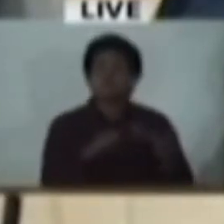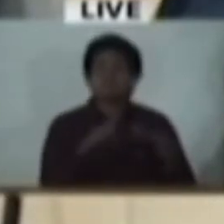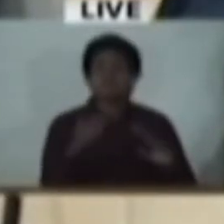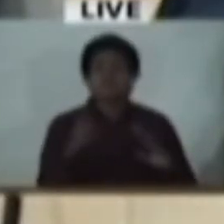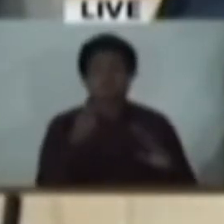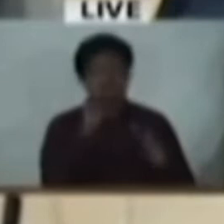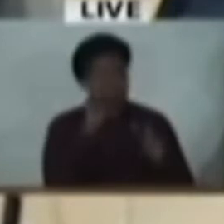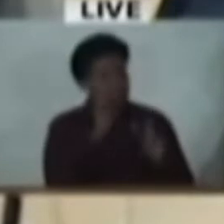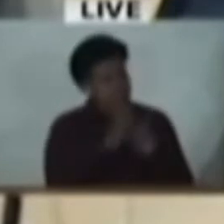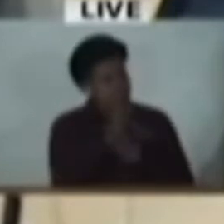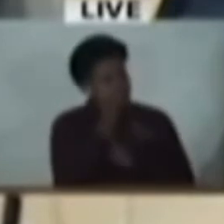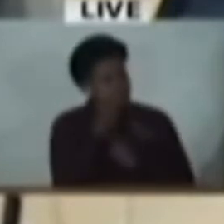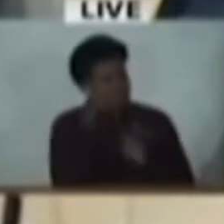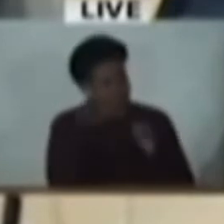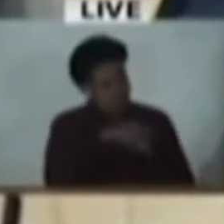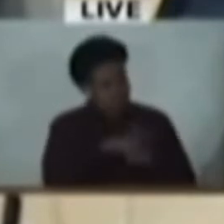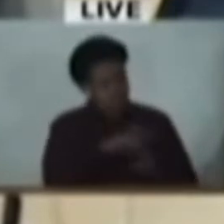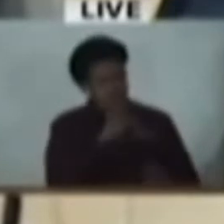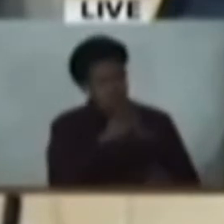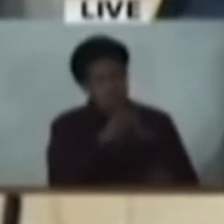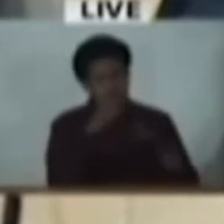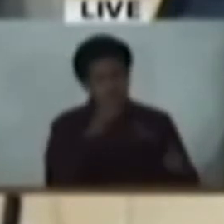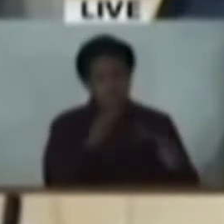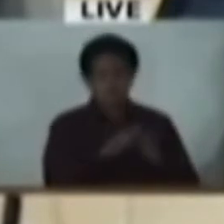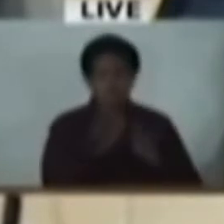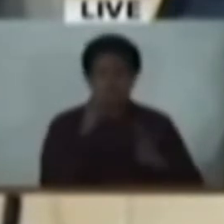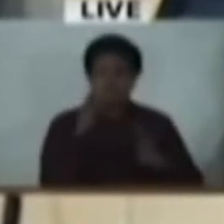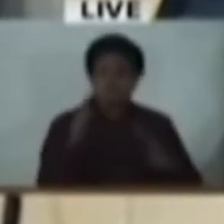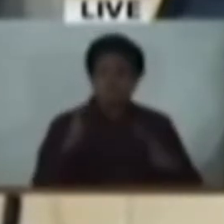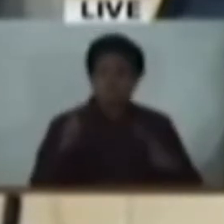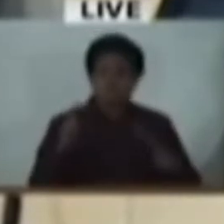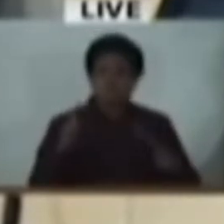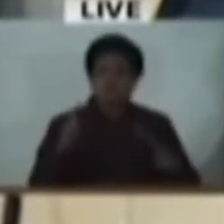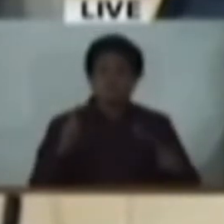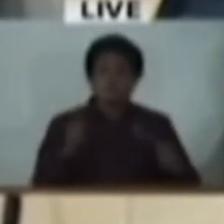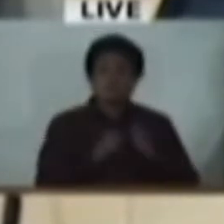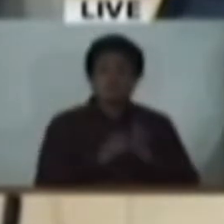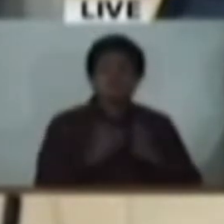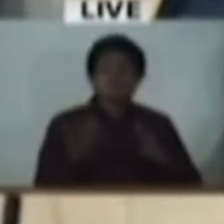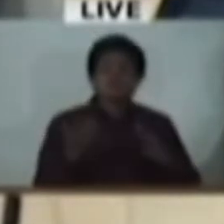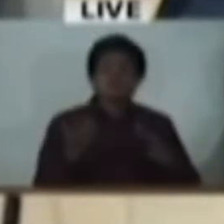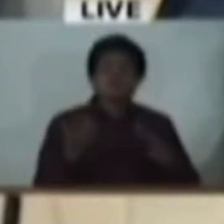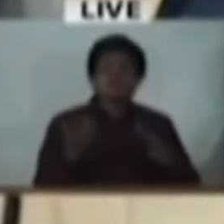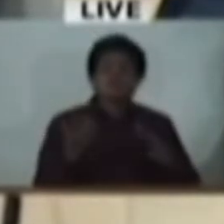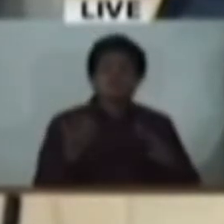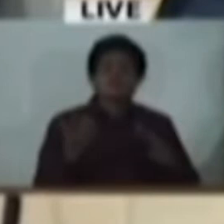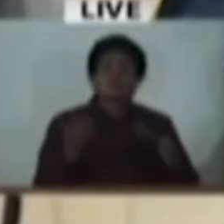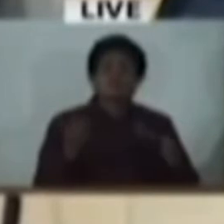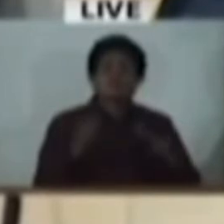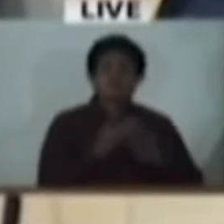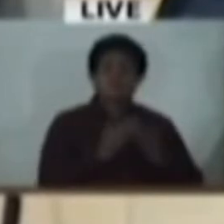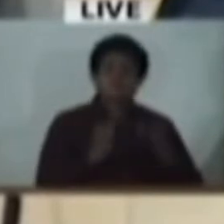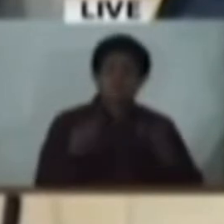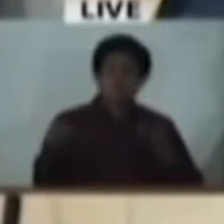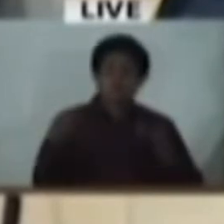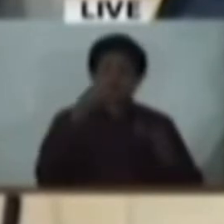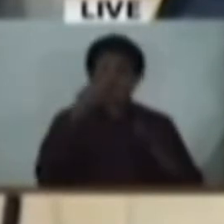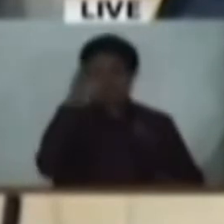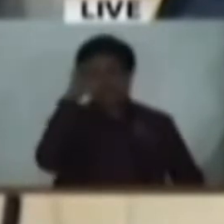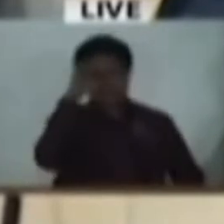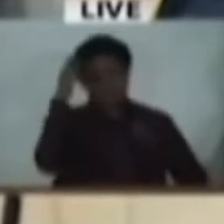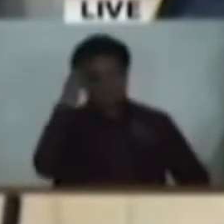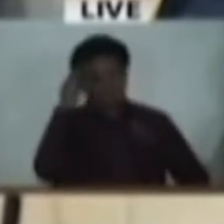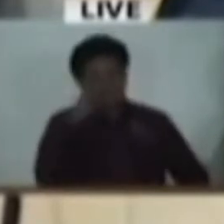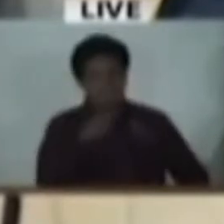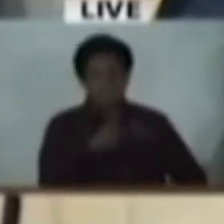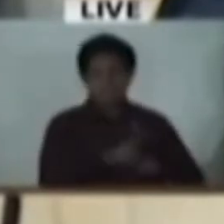prominently with a certain degree of venom by those who are looking for a reason